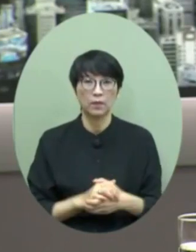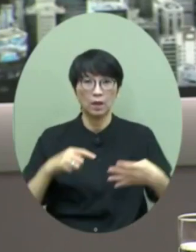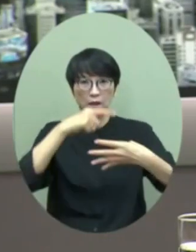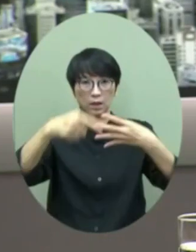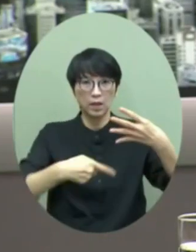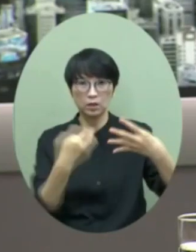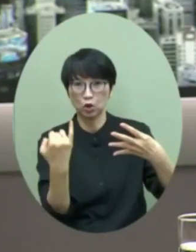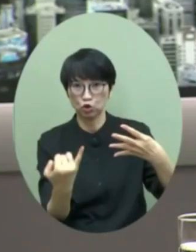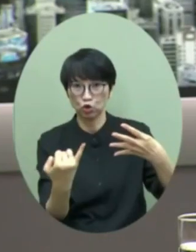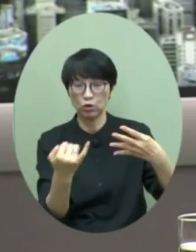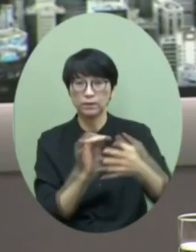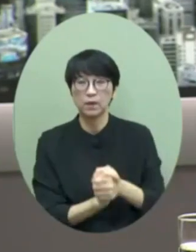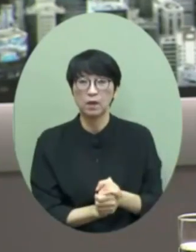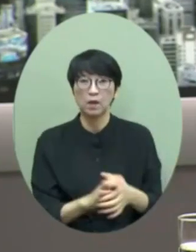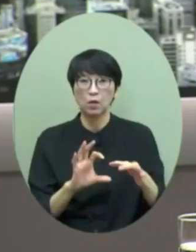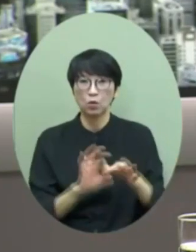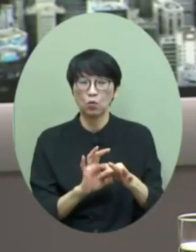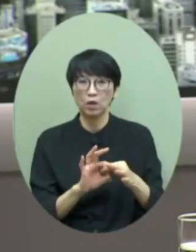with the 4 types of crimes.